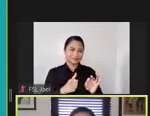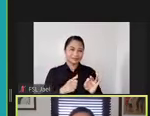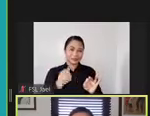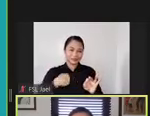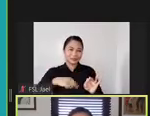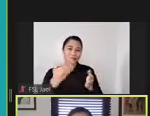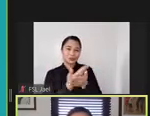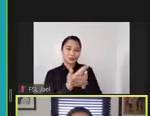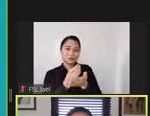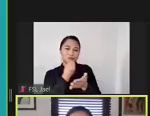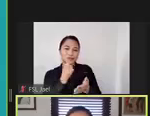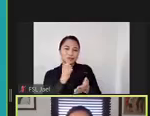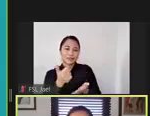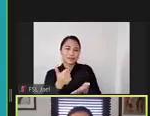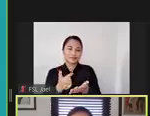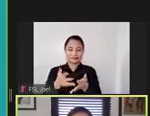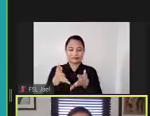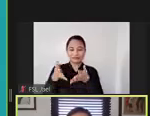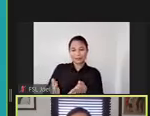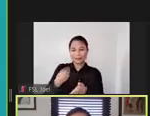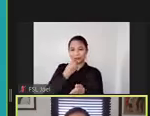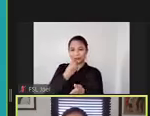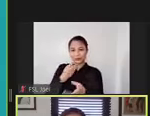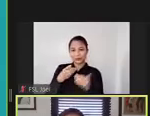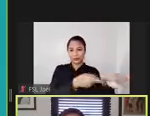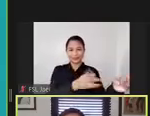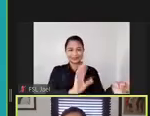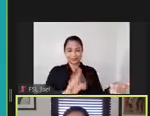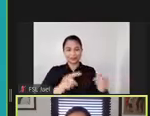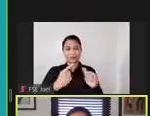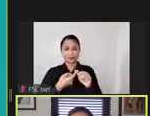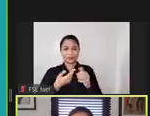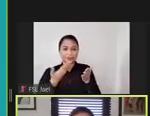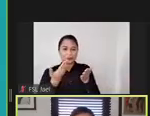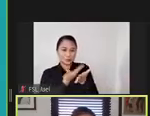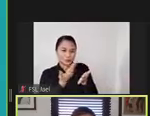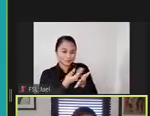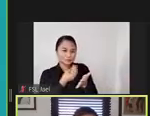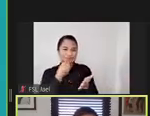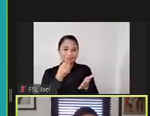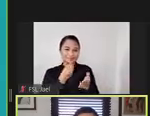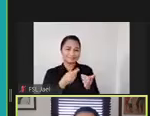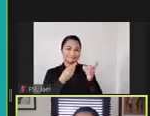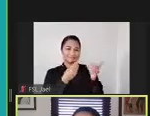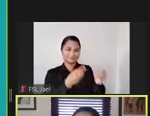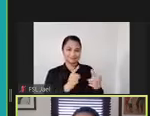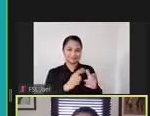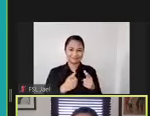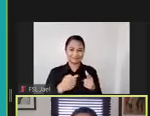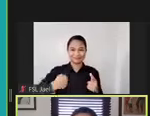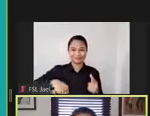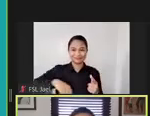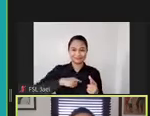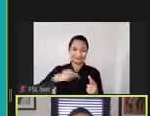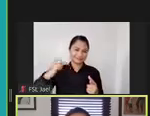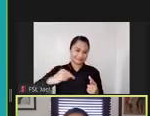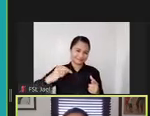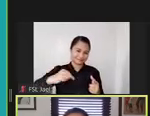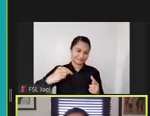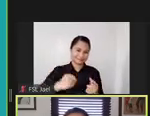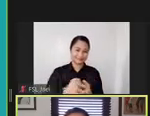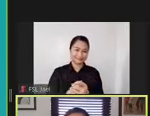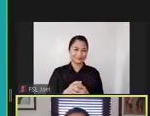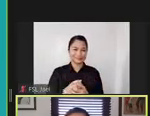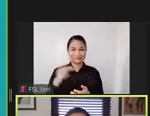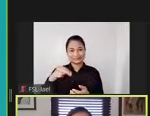realizing, assessing what we need and don't need. There's also food that needs to go to feeding the animals.